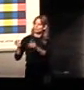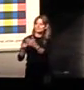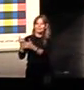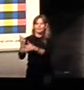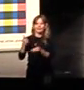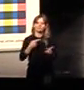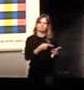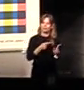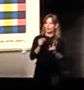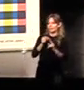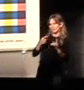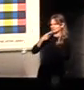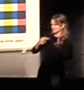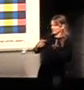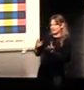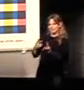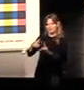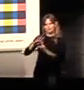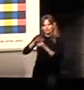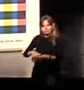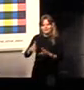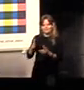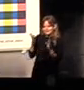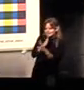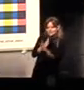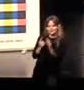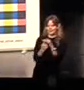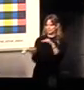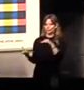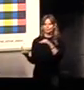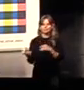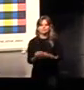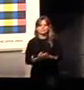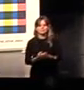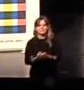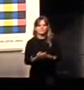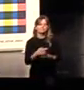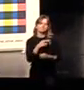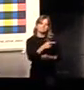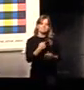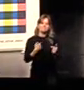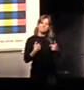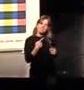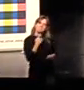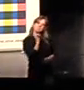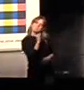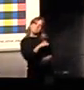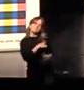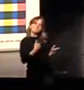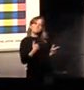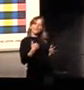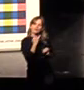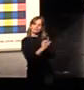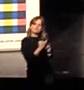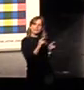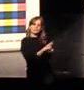is liep rest ik spoel het midden en in that sense add to share de kritische